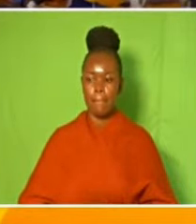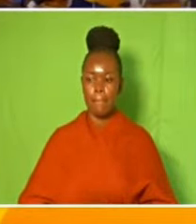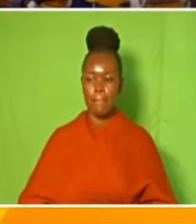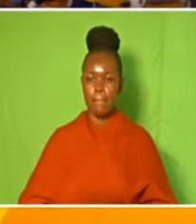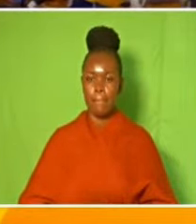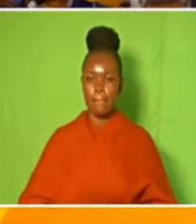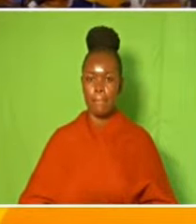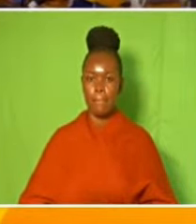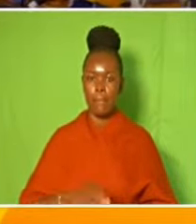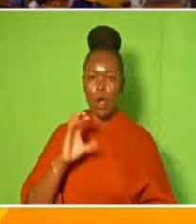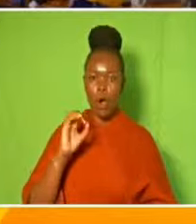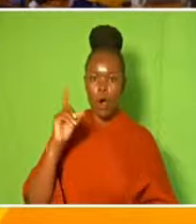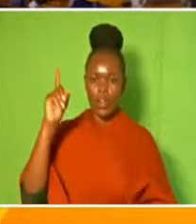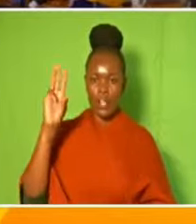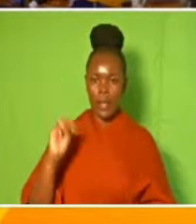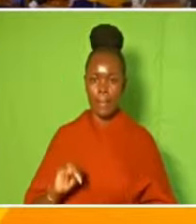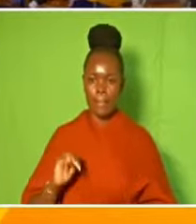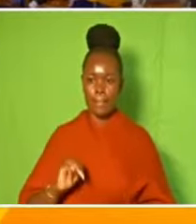ODM.